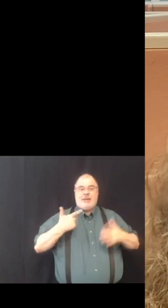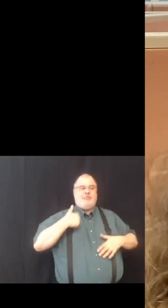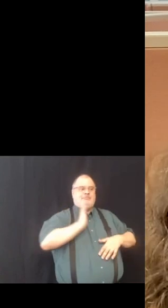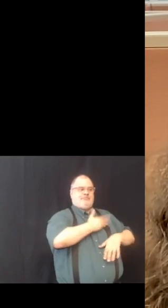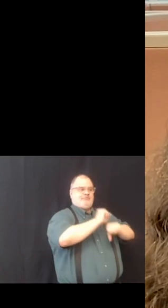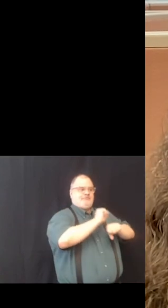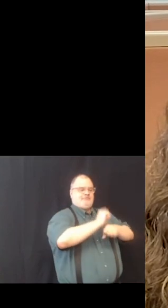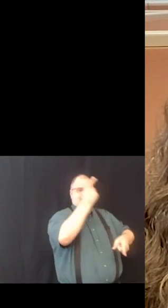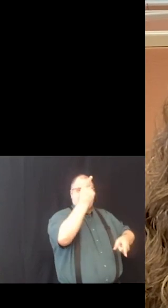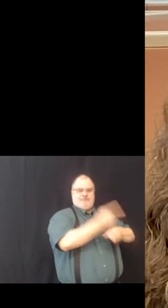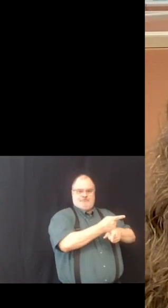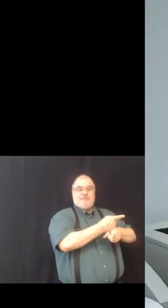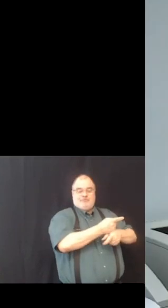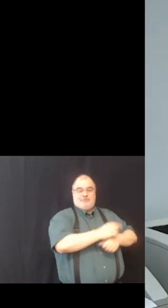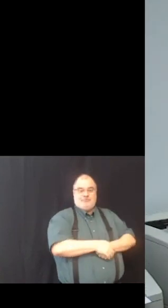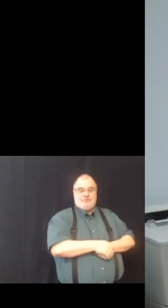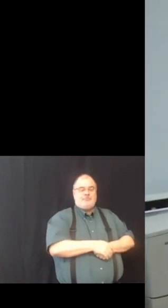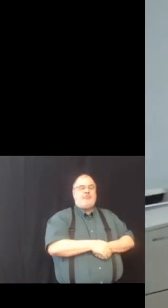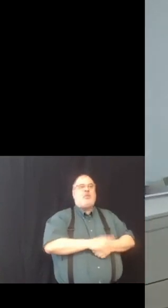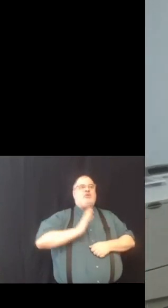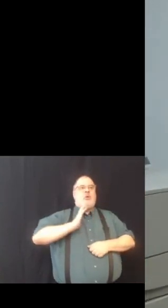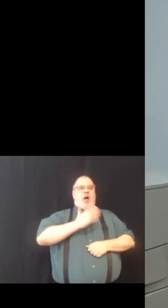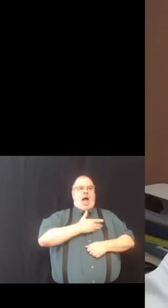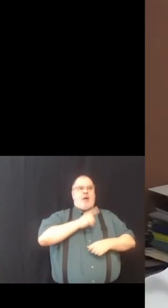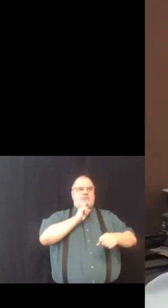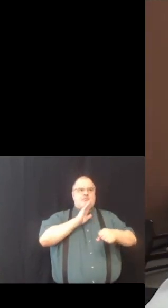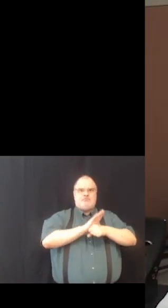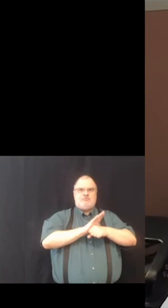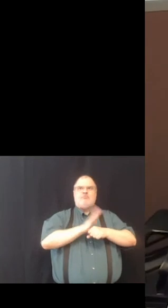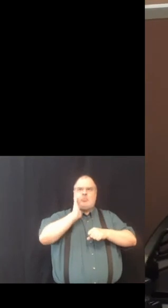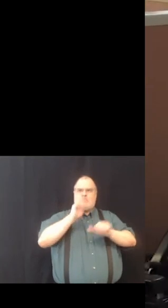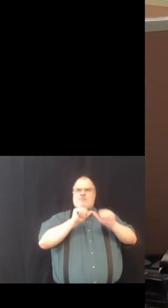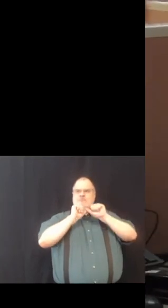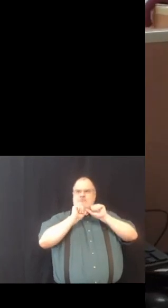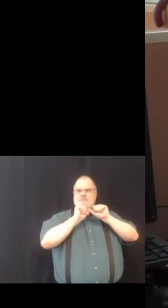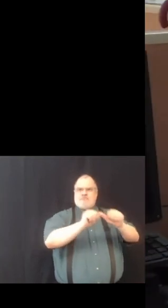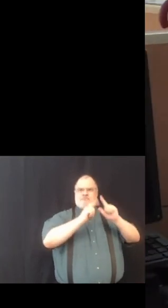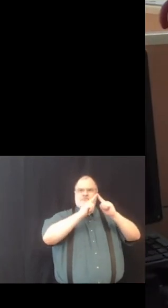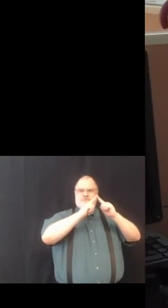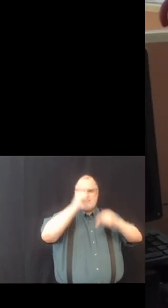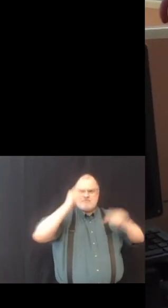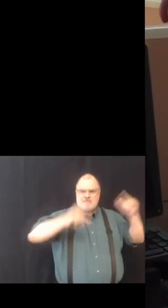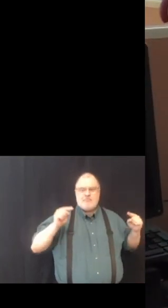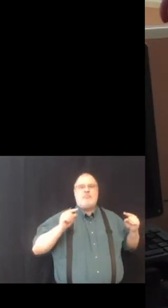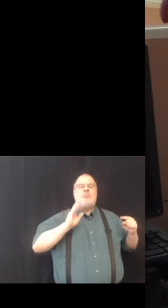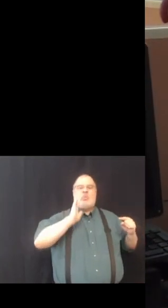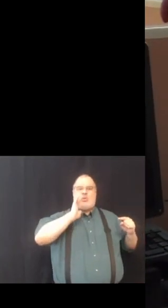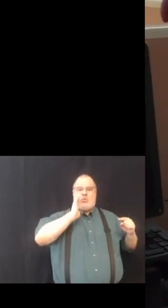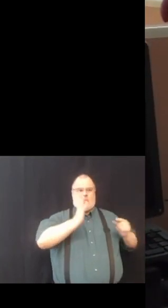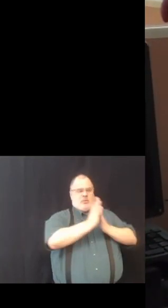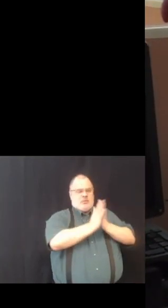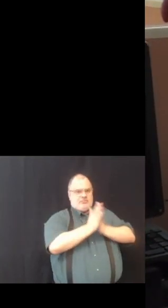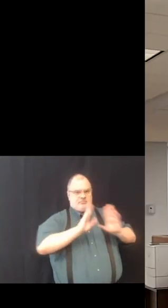renewed sense of commitment to our policy of inclusion and diversity and are motivated to remaining a provider of